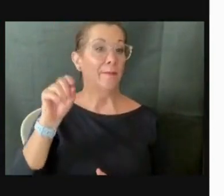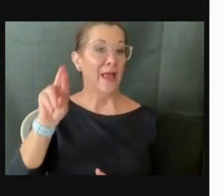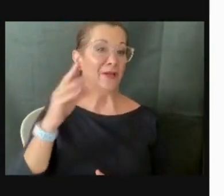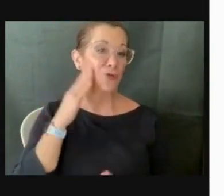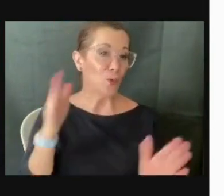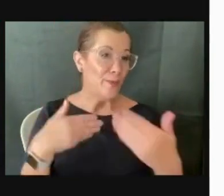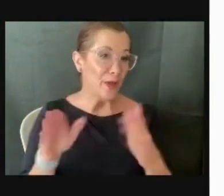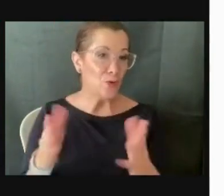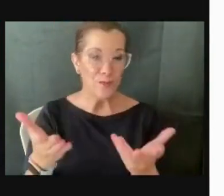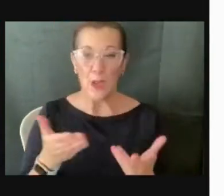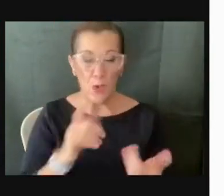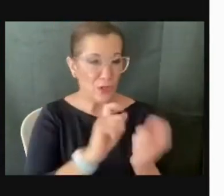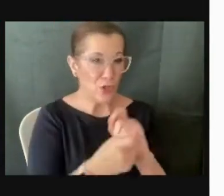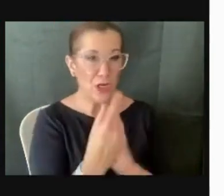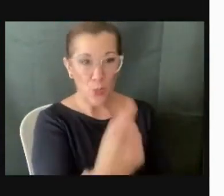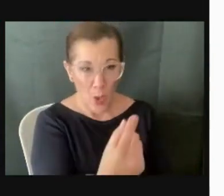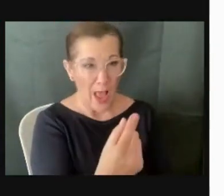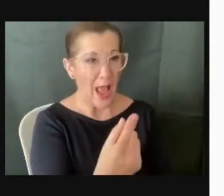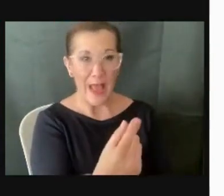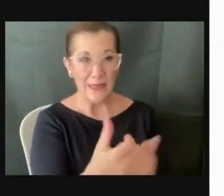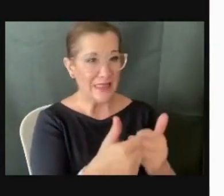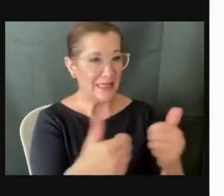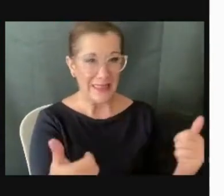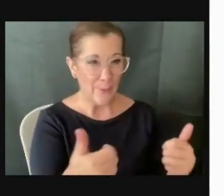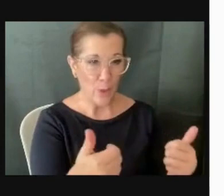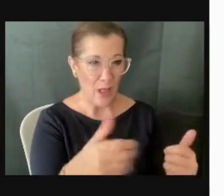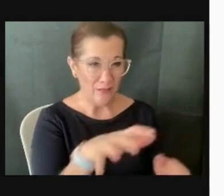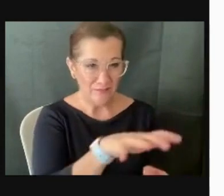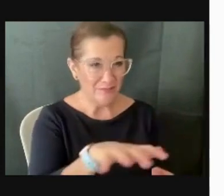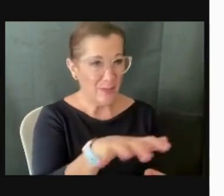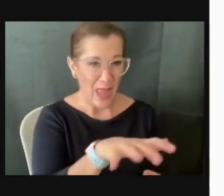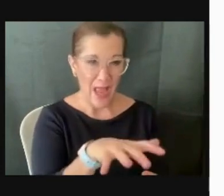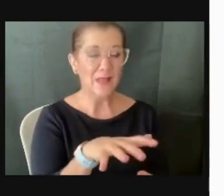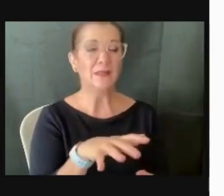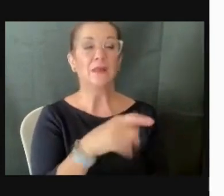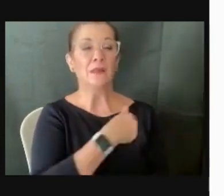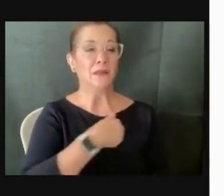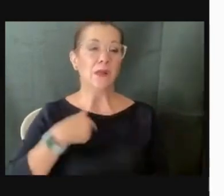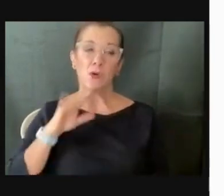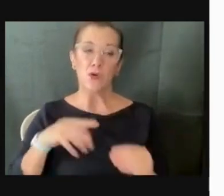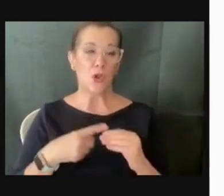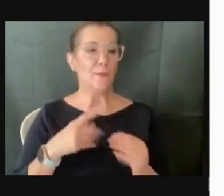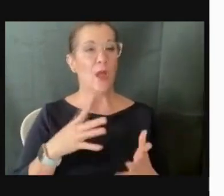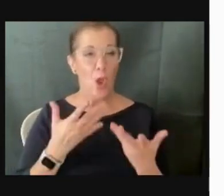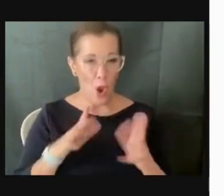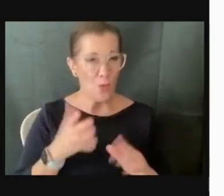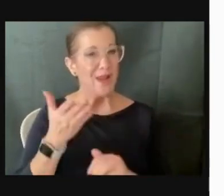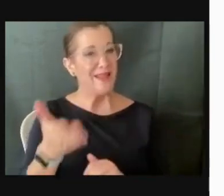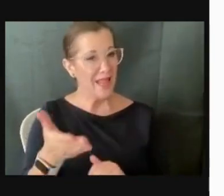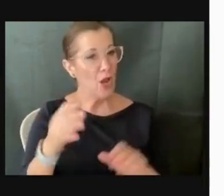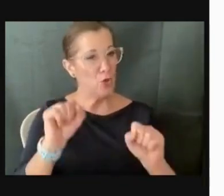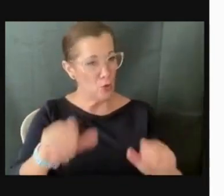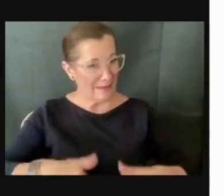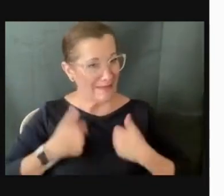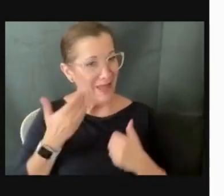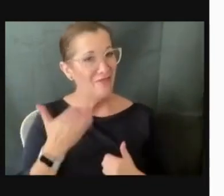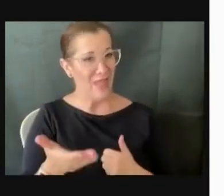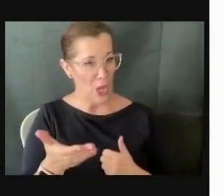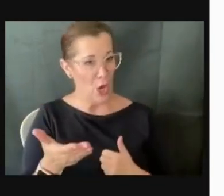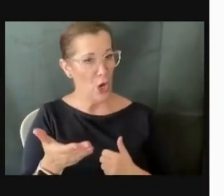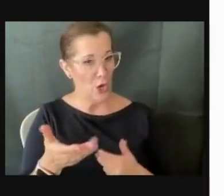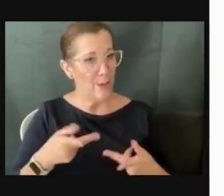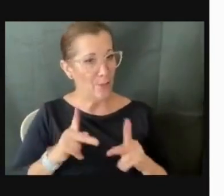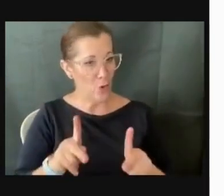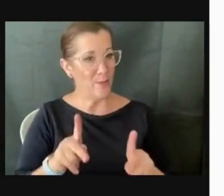to convert one into its own separate unit. So that's what we're talking about. It's already permitted as a